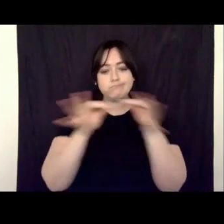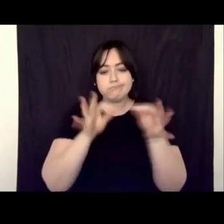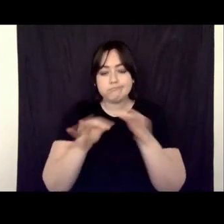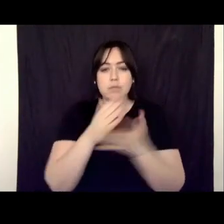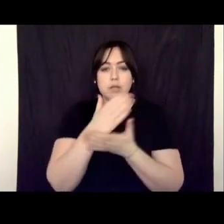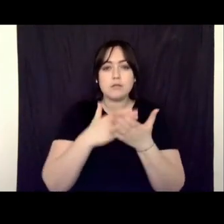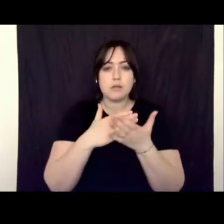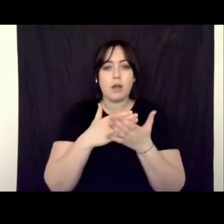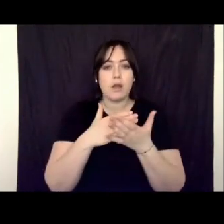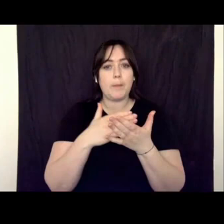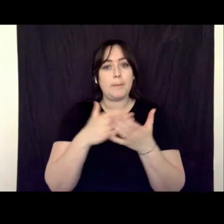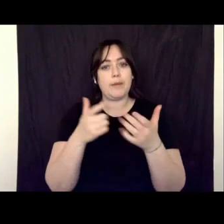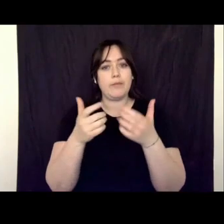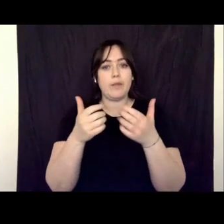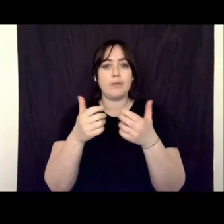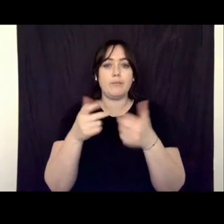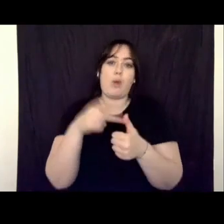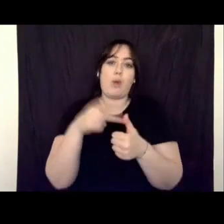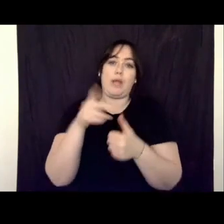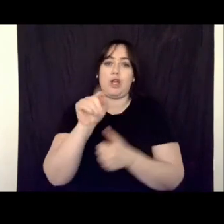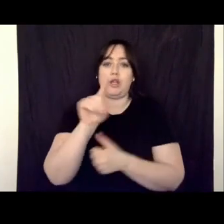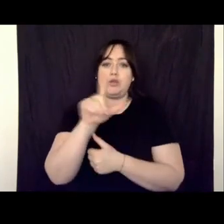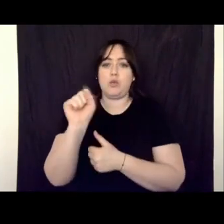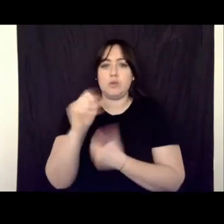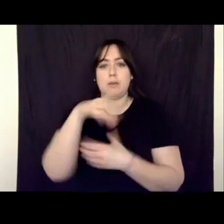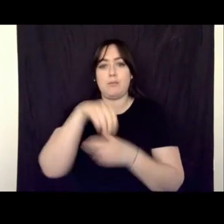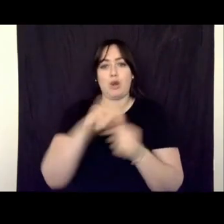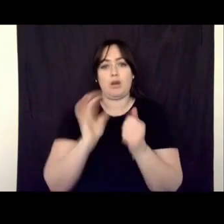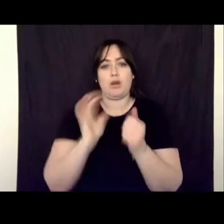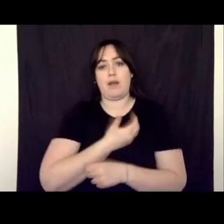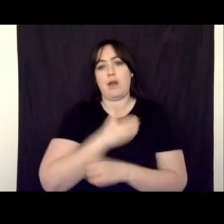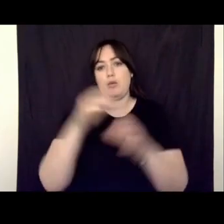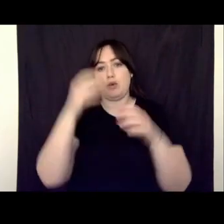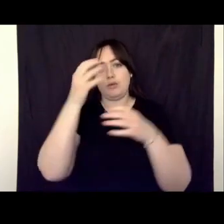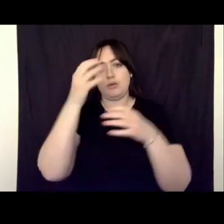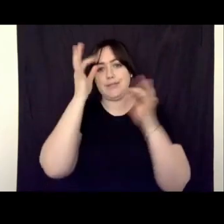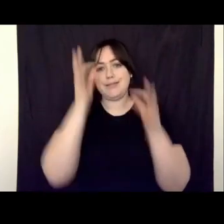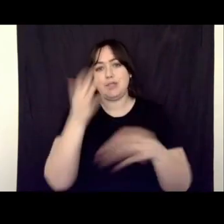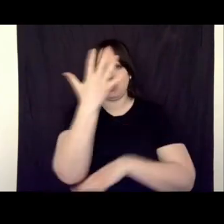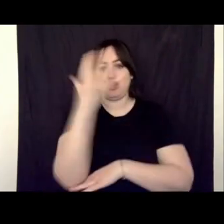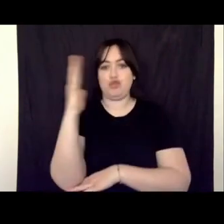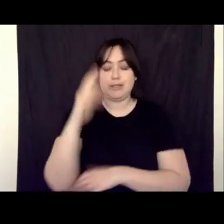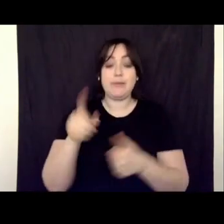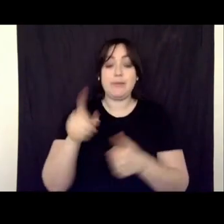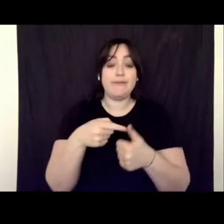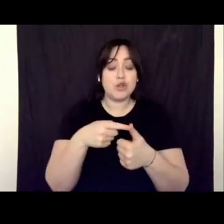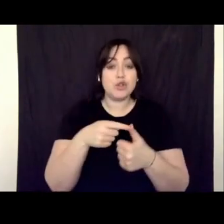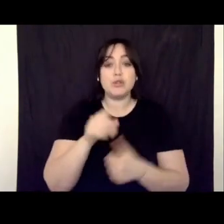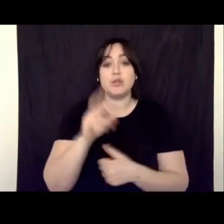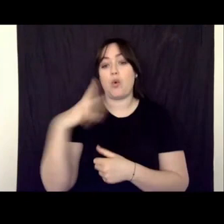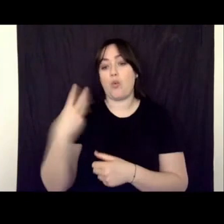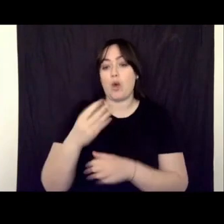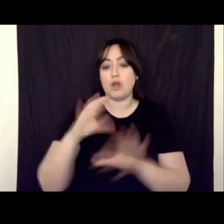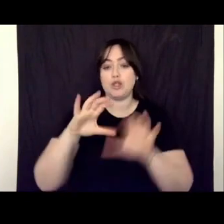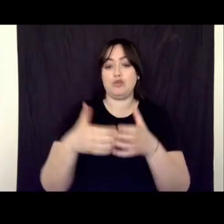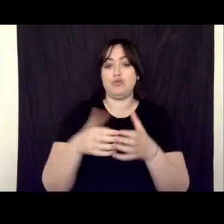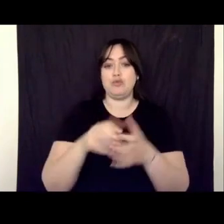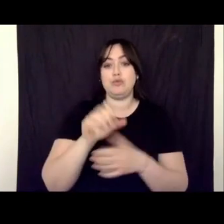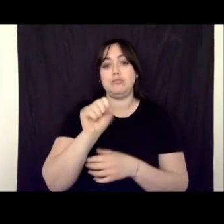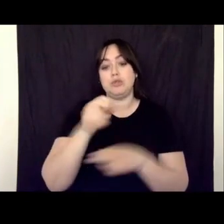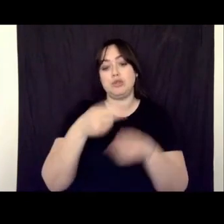are part of our decision tree. And the first one is the Washington Group short set. Now, back in